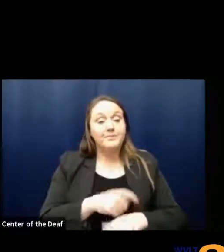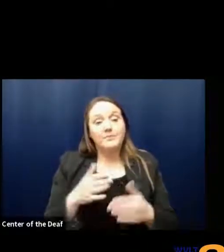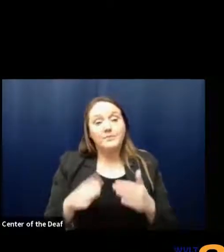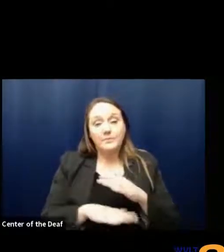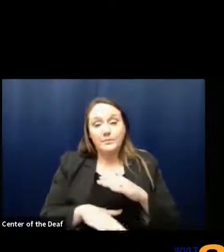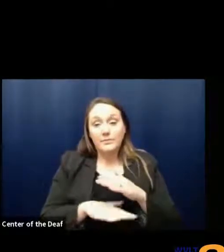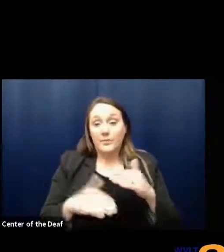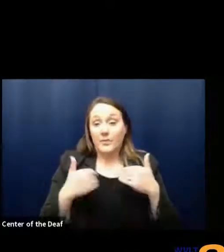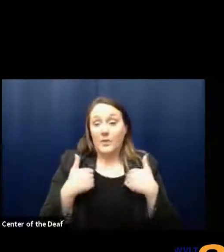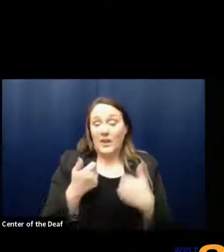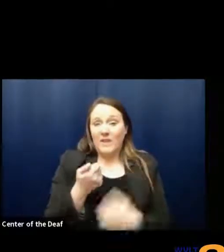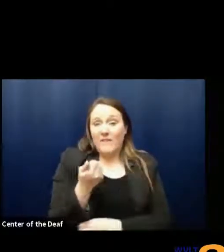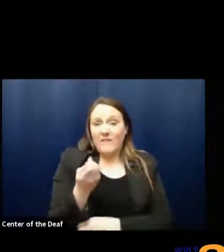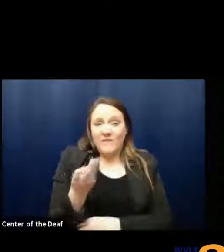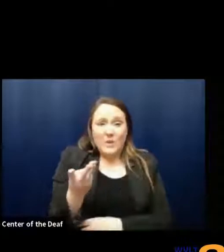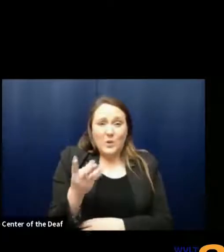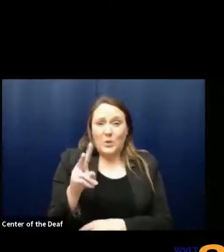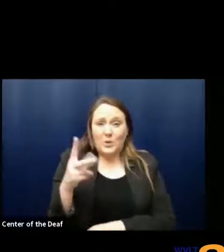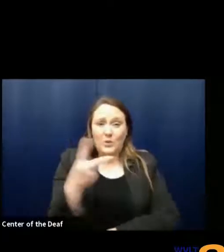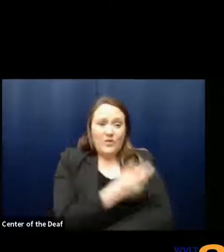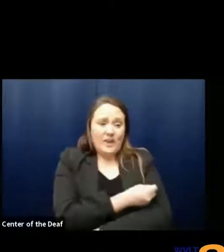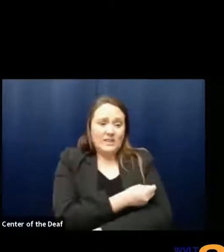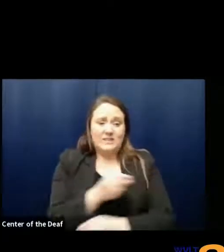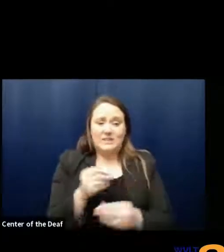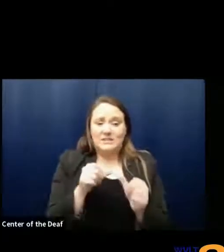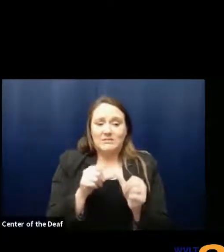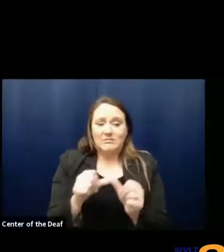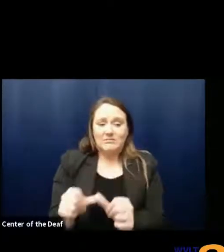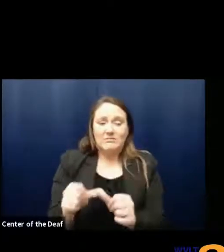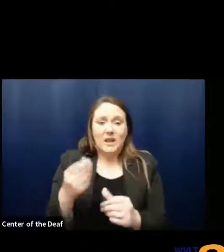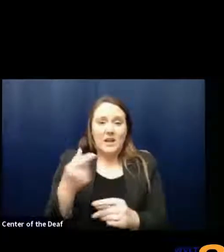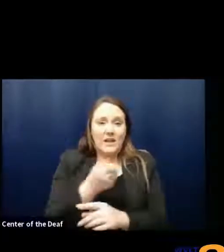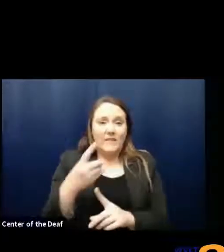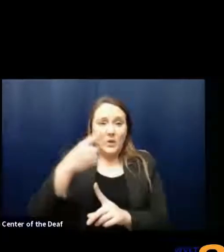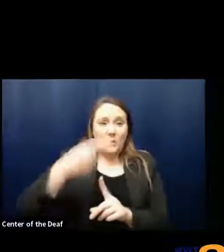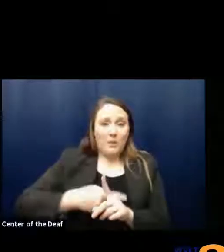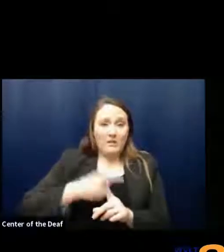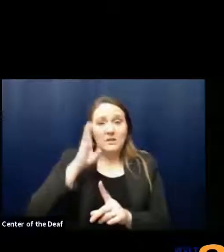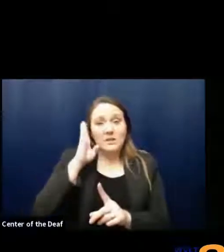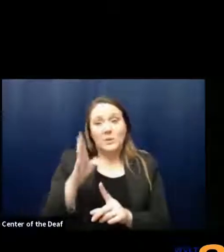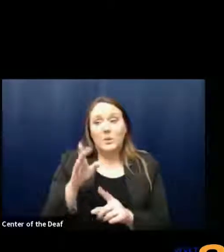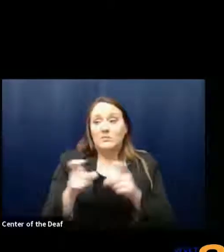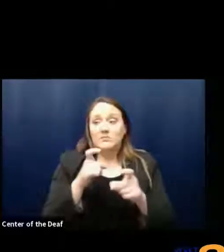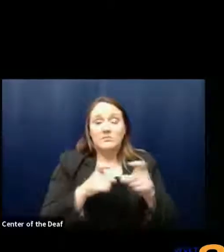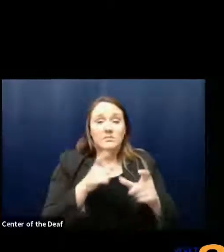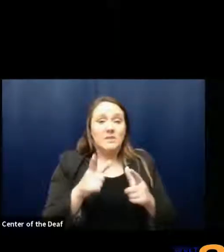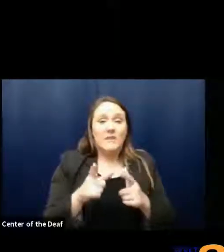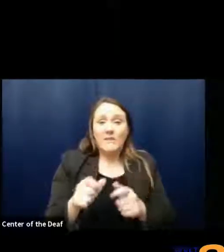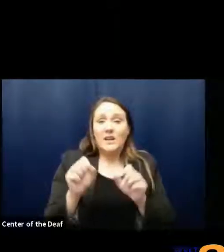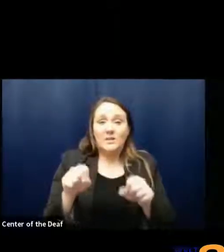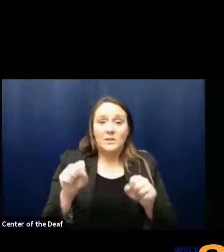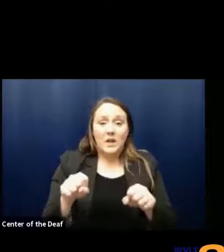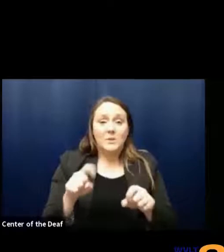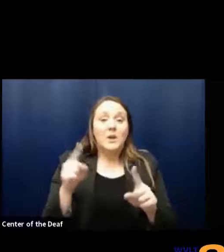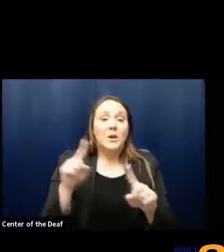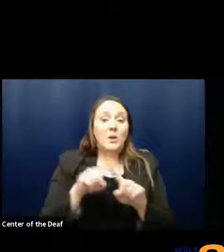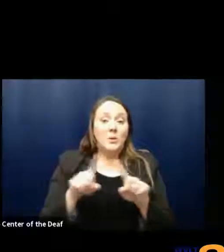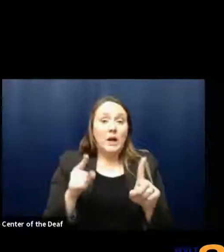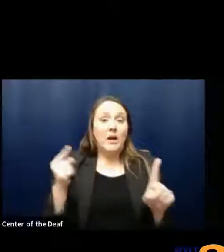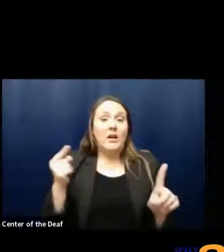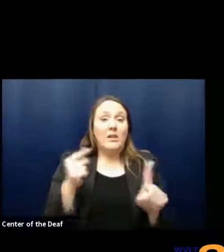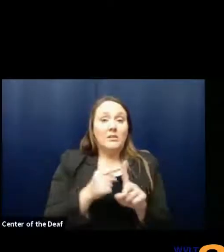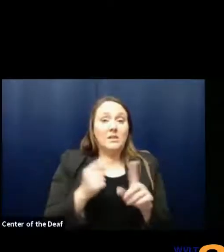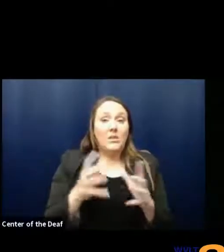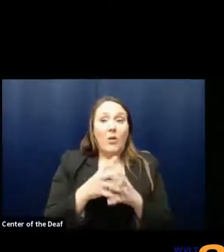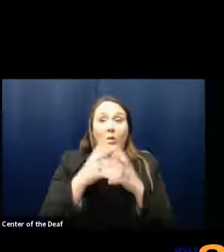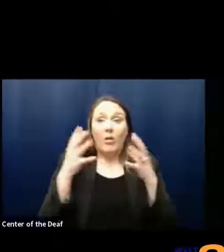small amounts over several months and getting those out as fast as we can. And until there is a whole lot of